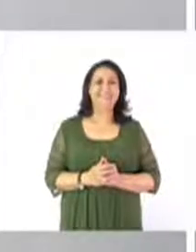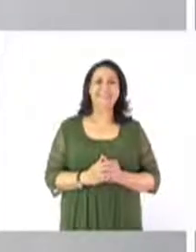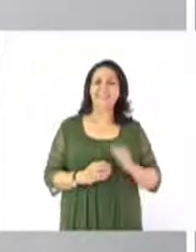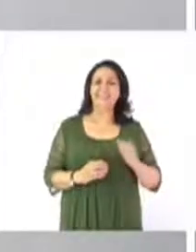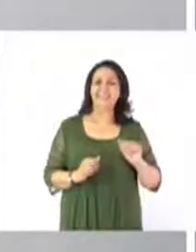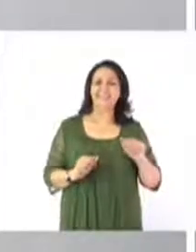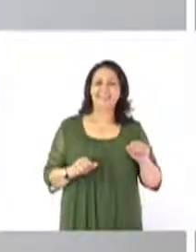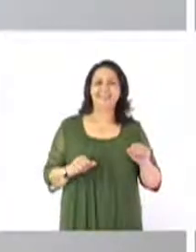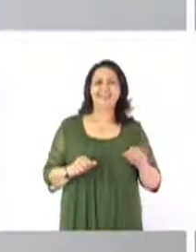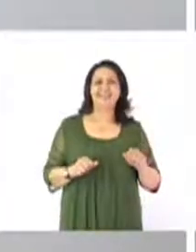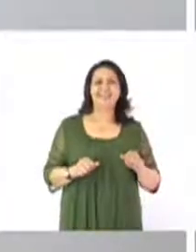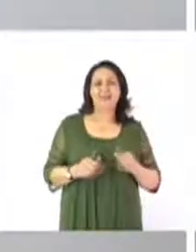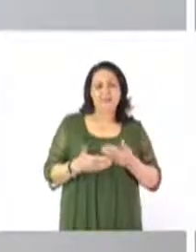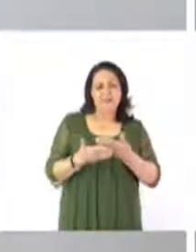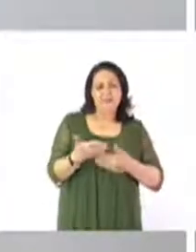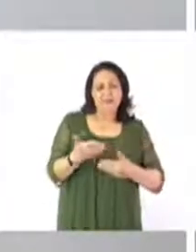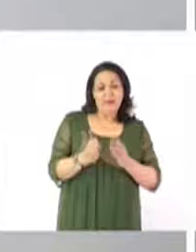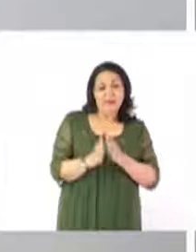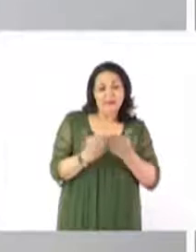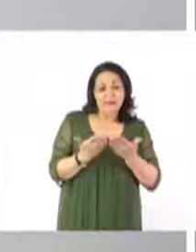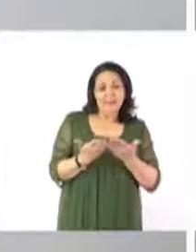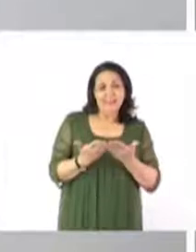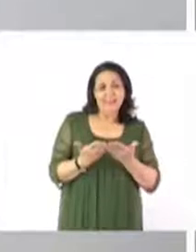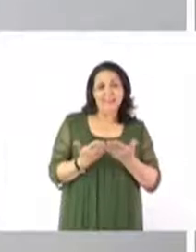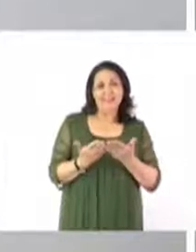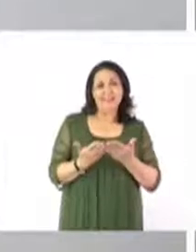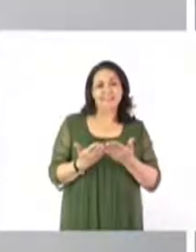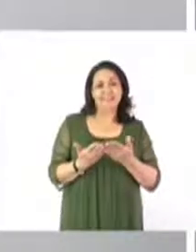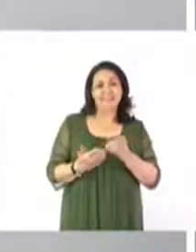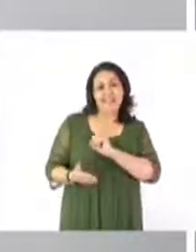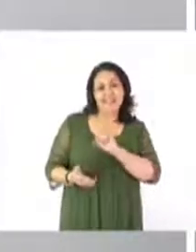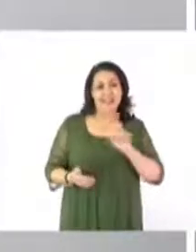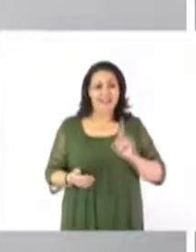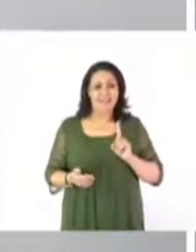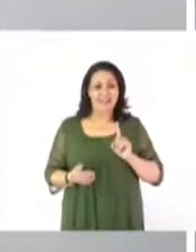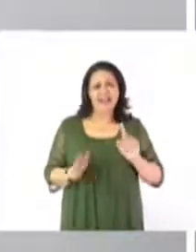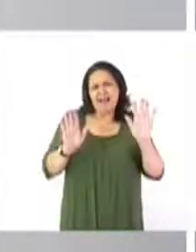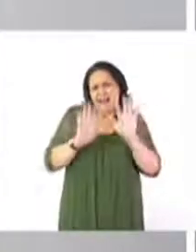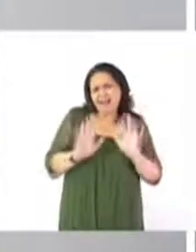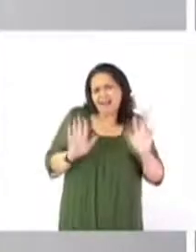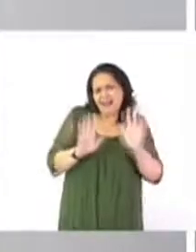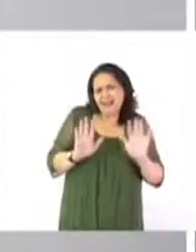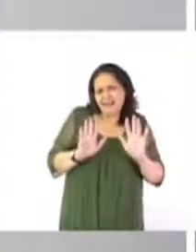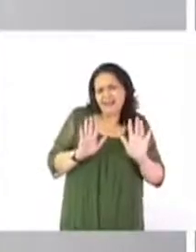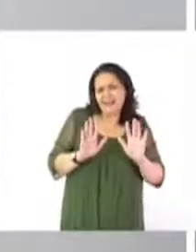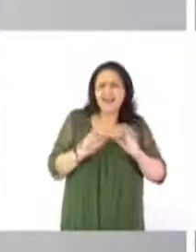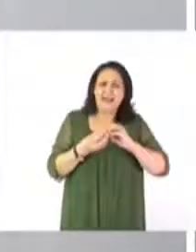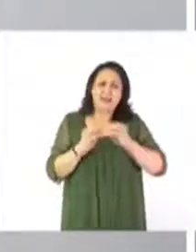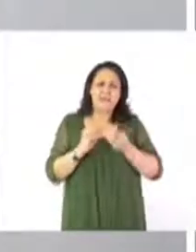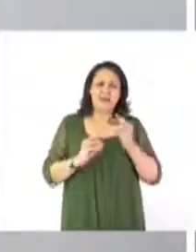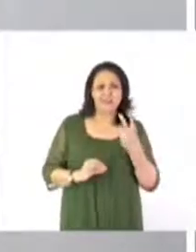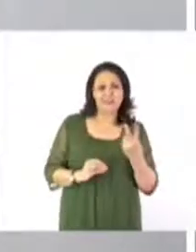Yes. On page 11, can you color in the number 2 for me?